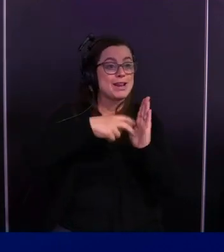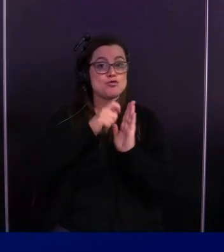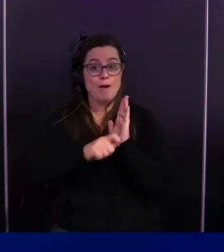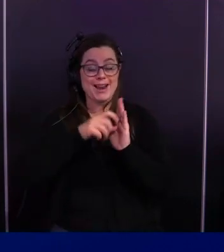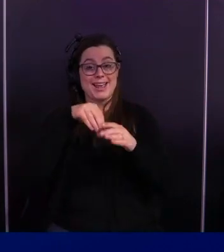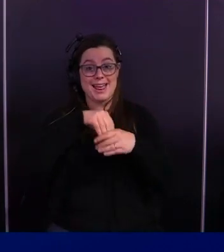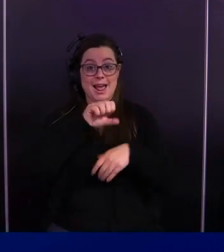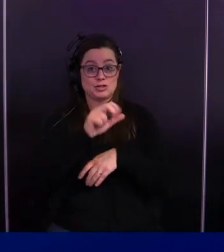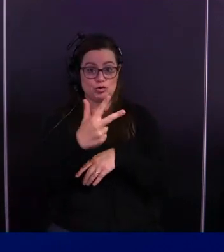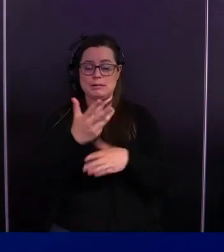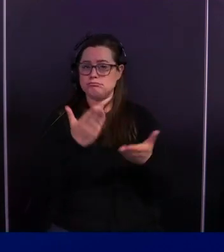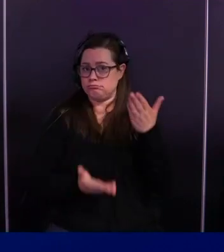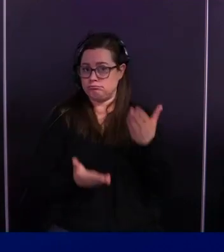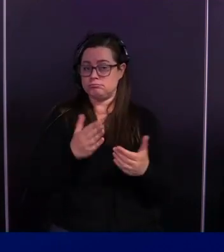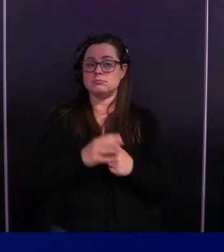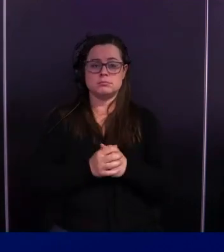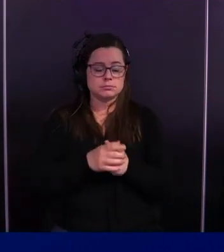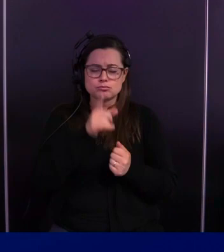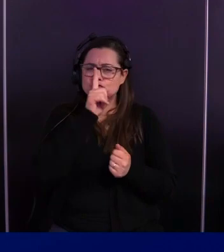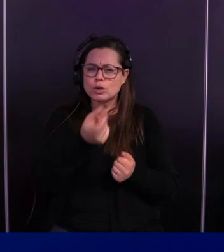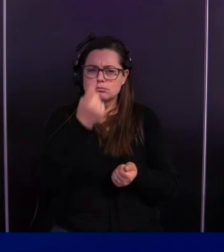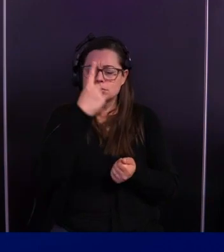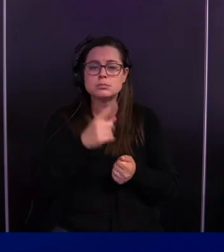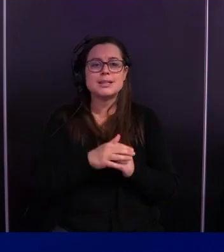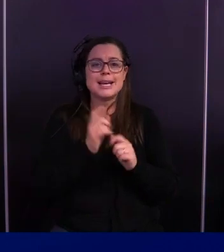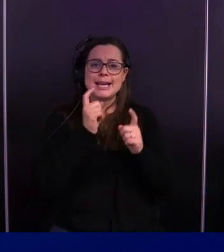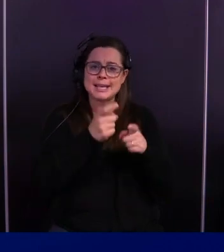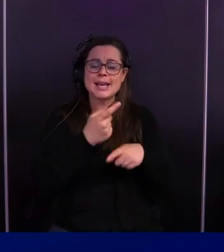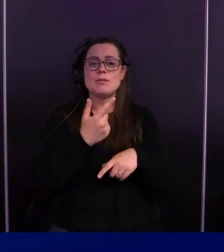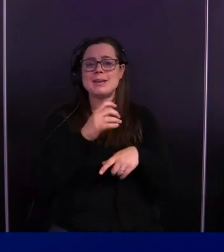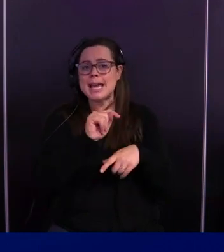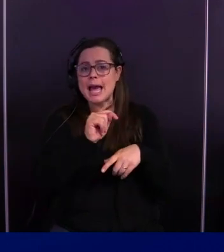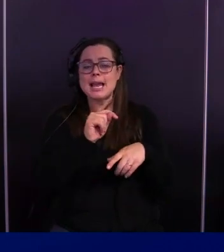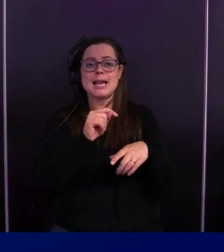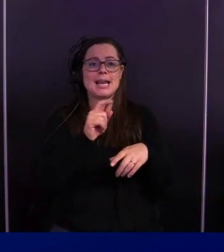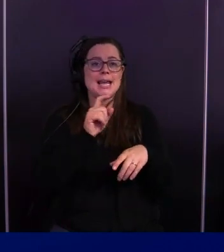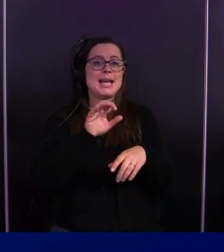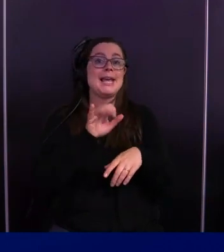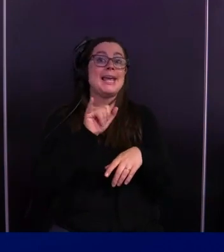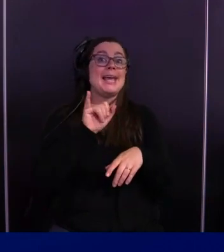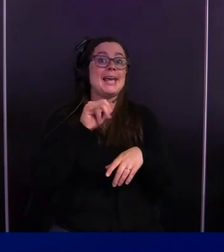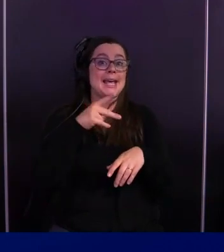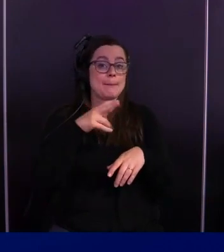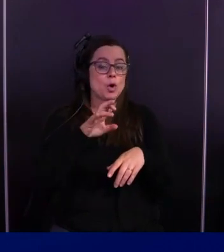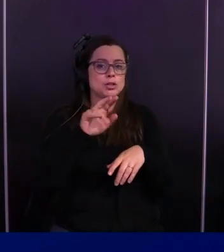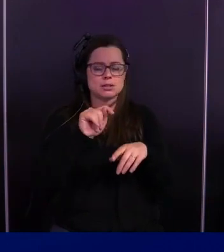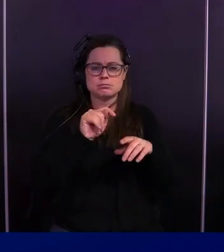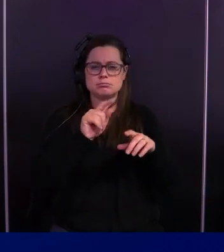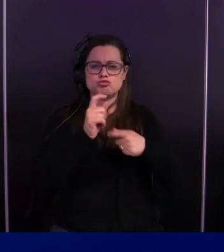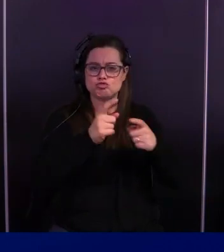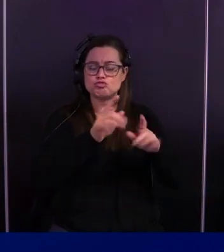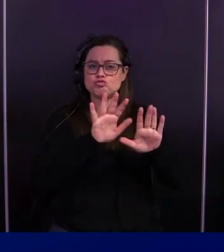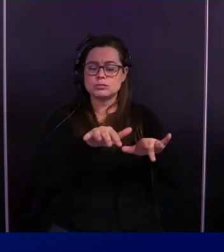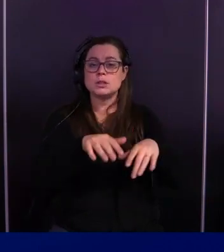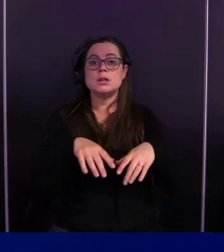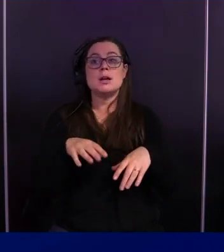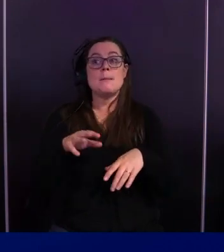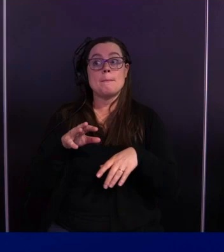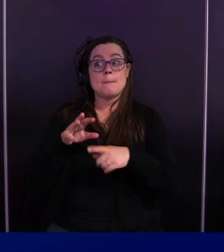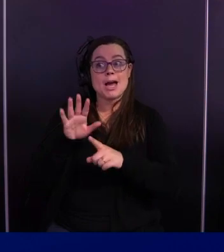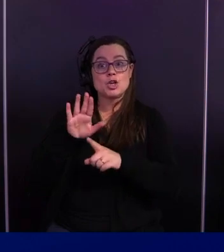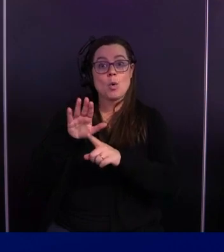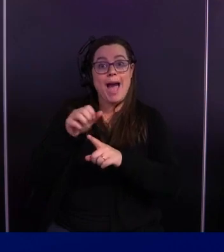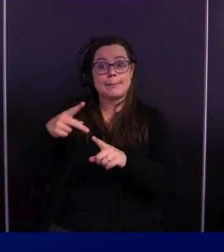S3. Great, so give them get and put and those sort of actions. But it's very unlikely your web application is needing